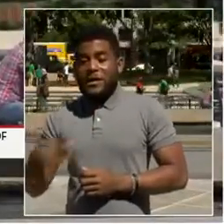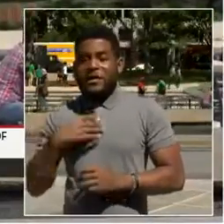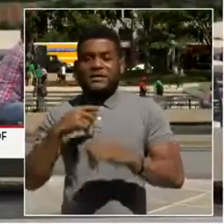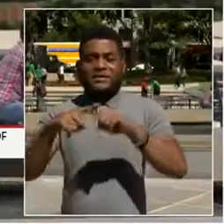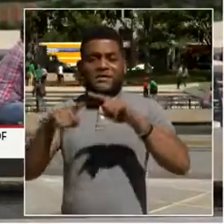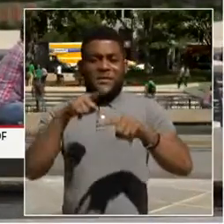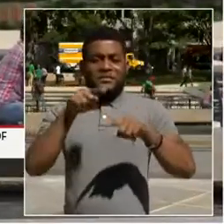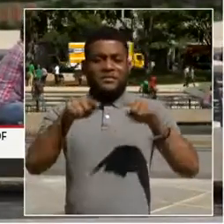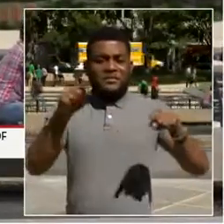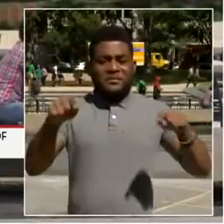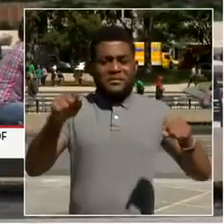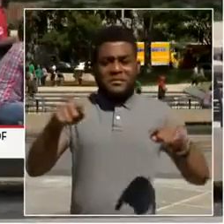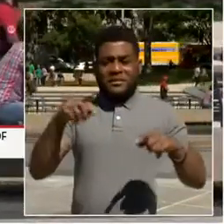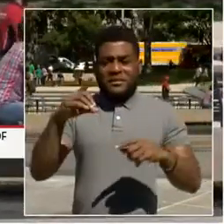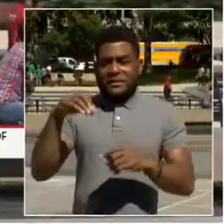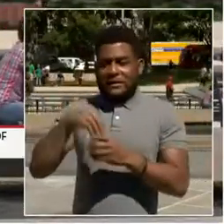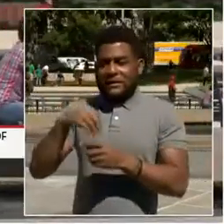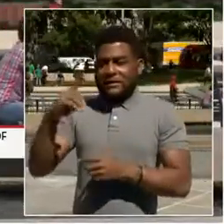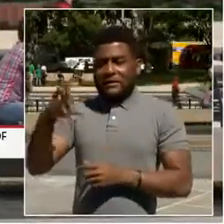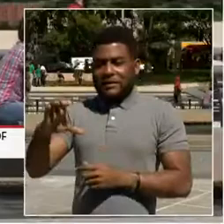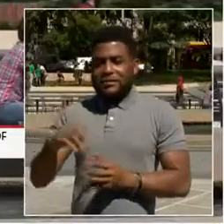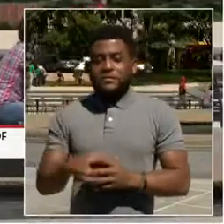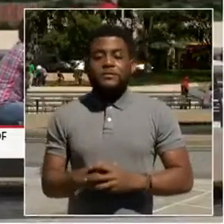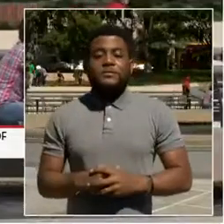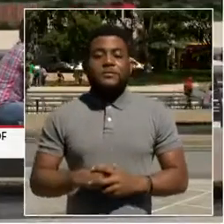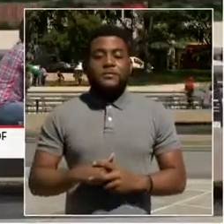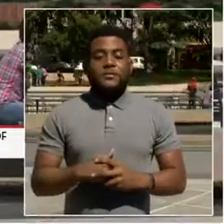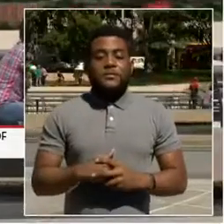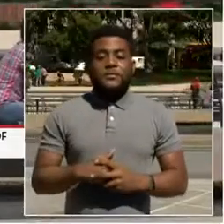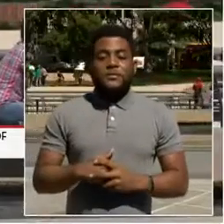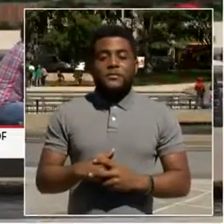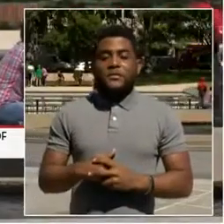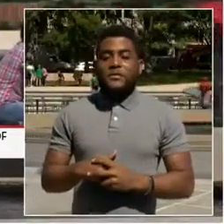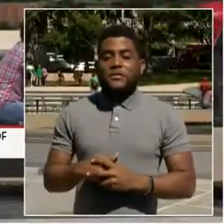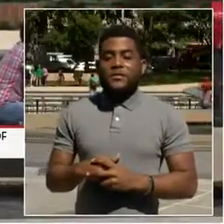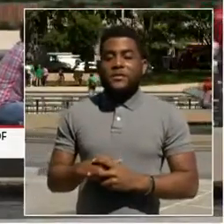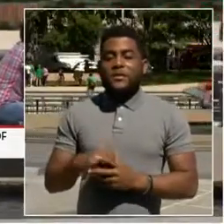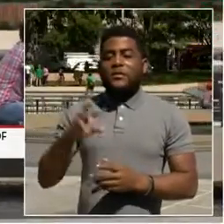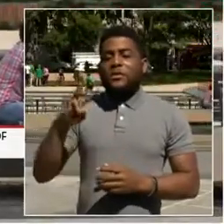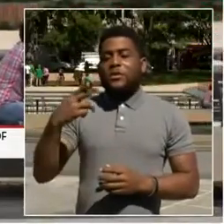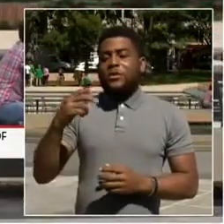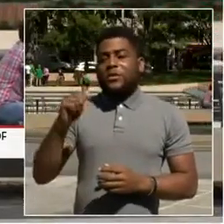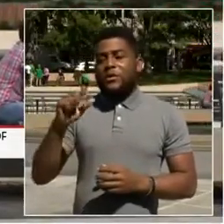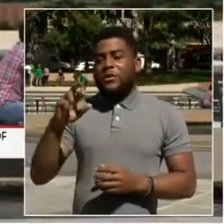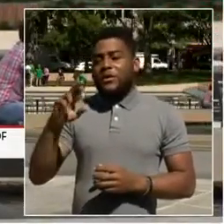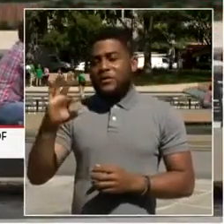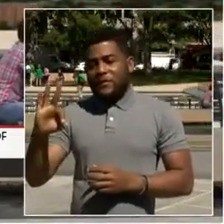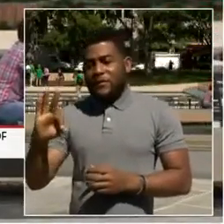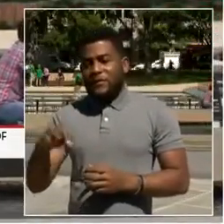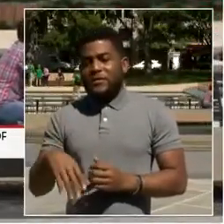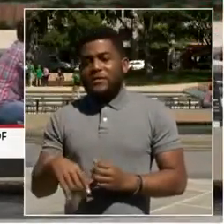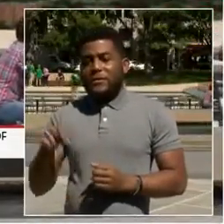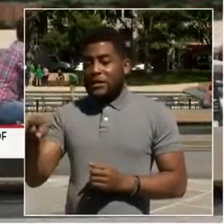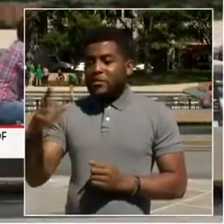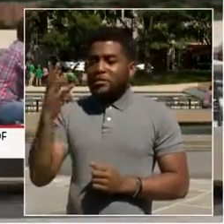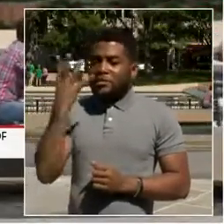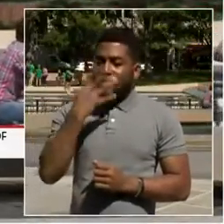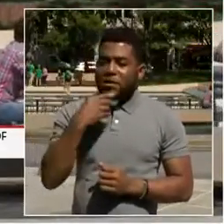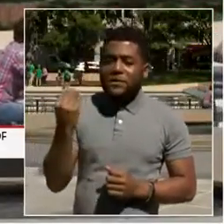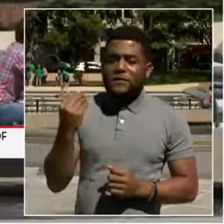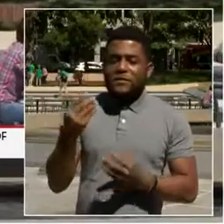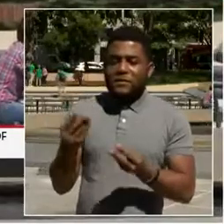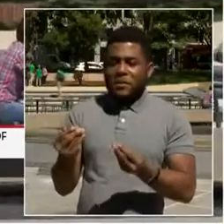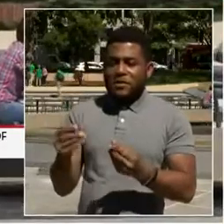And the Congresswoman knows that our friends at the National Park Service are also very focused on making